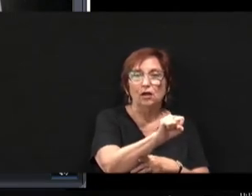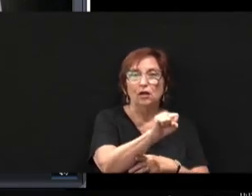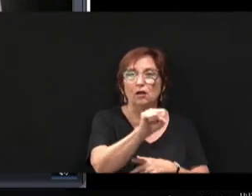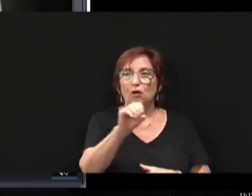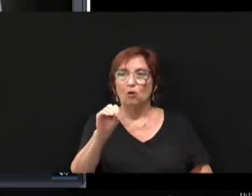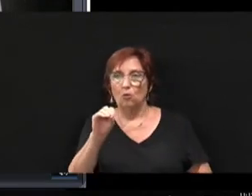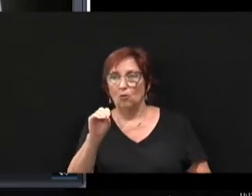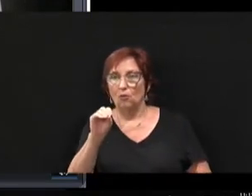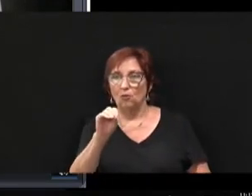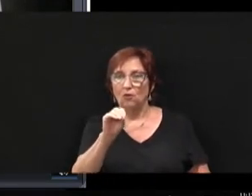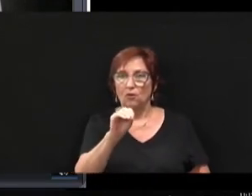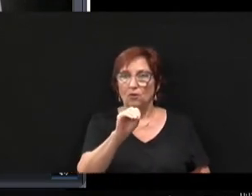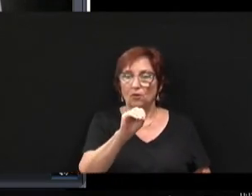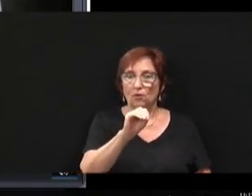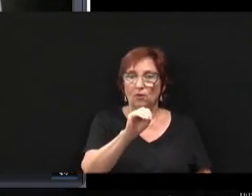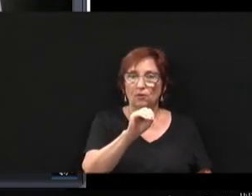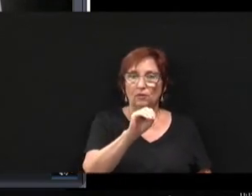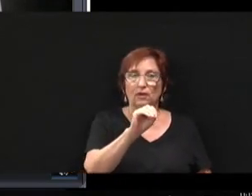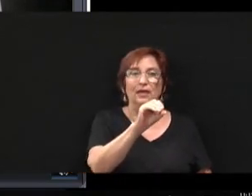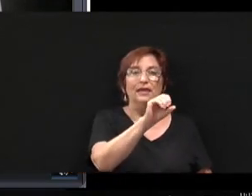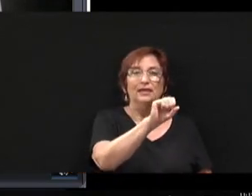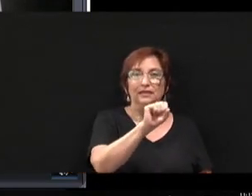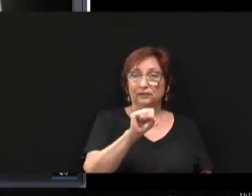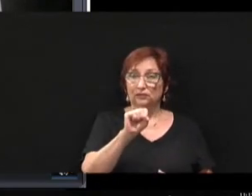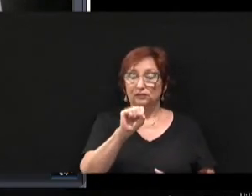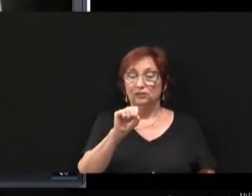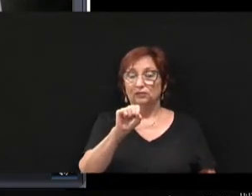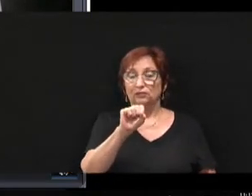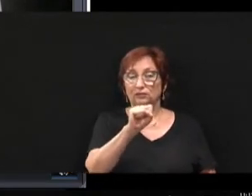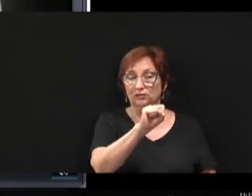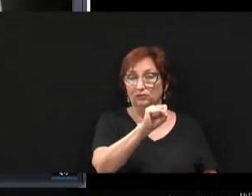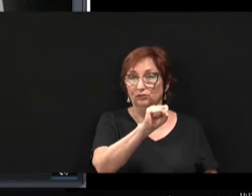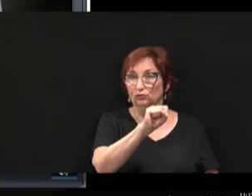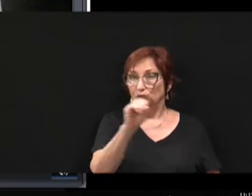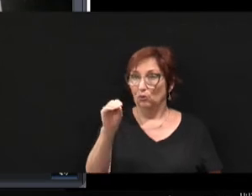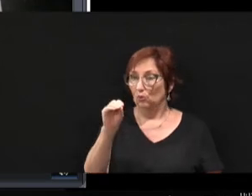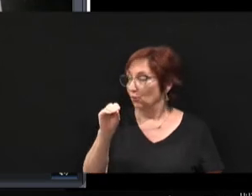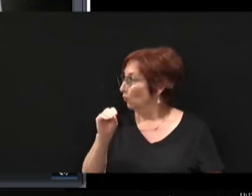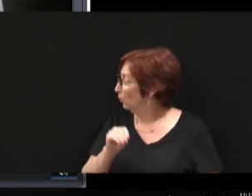soap. What is it? Soap. As you can see,